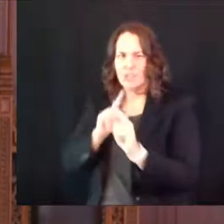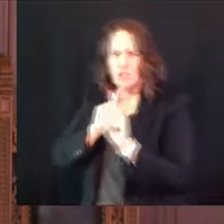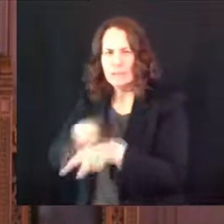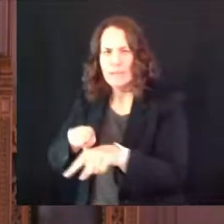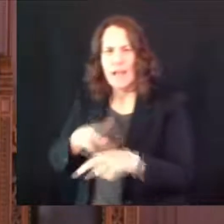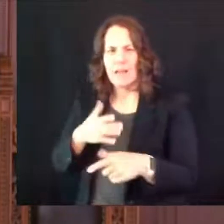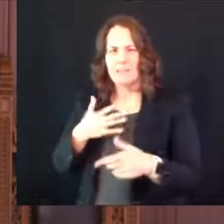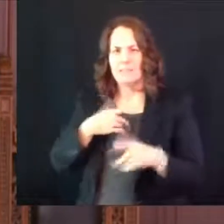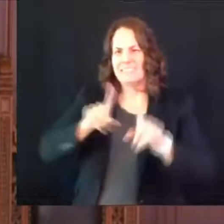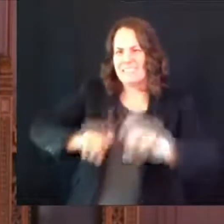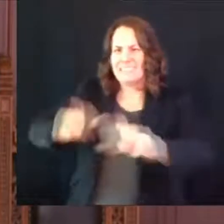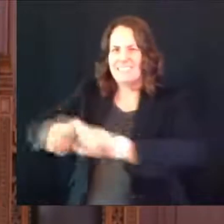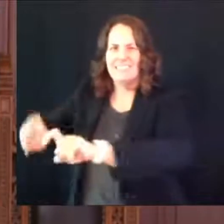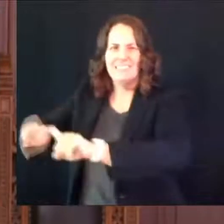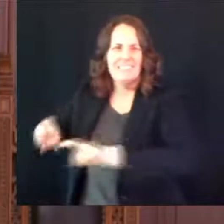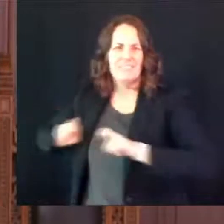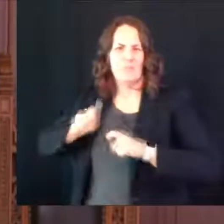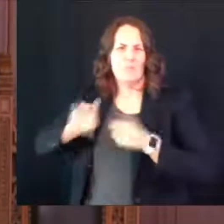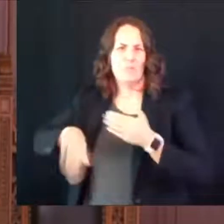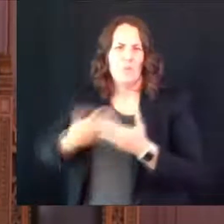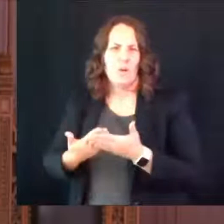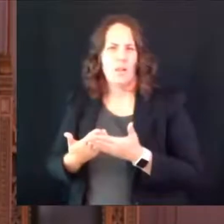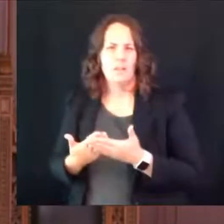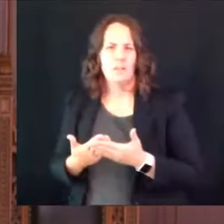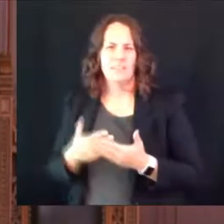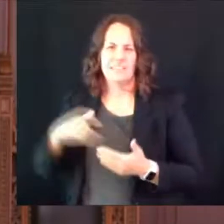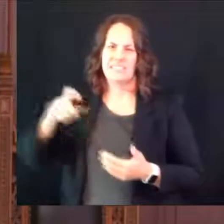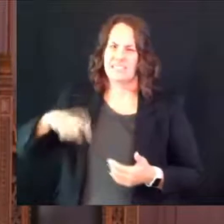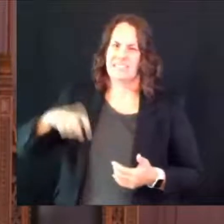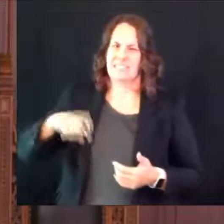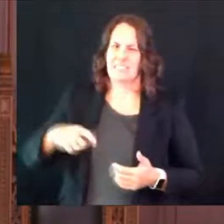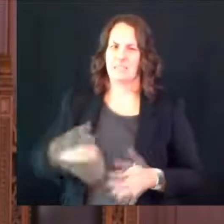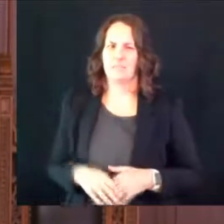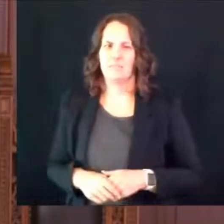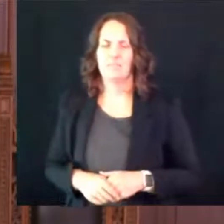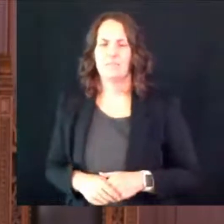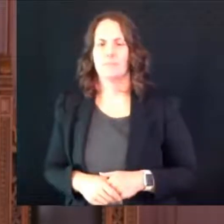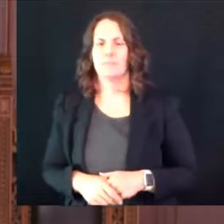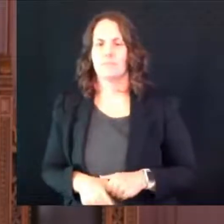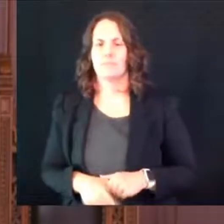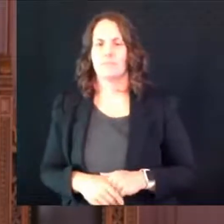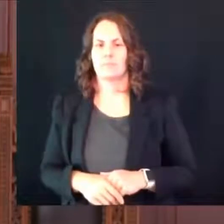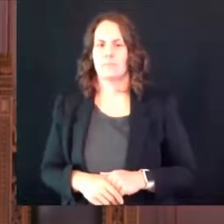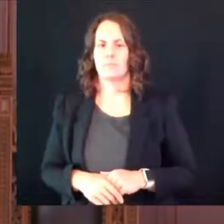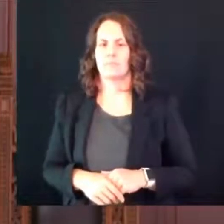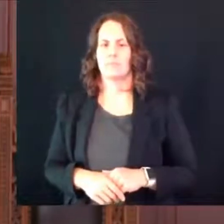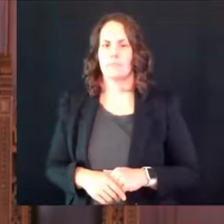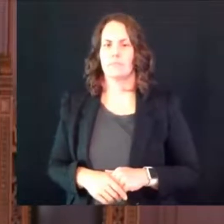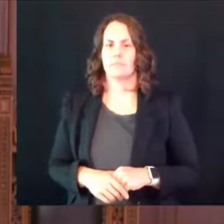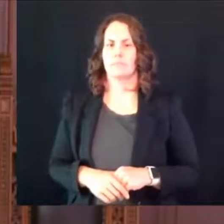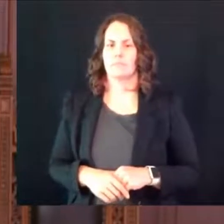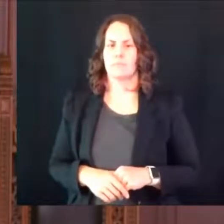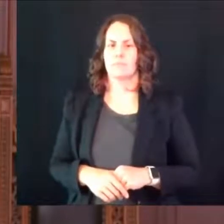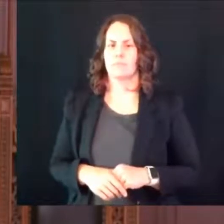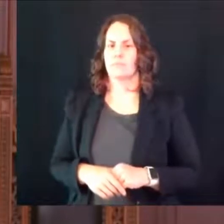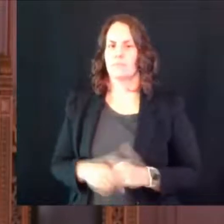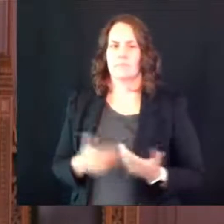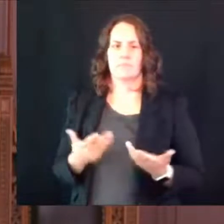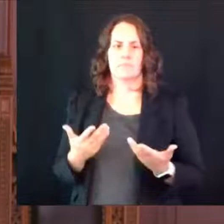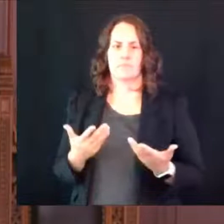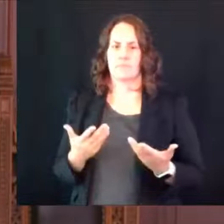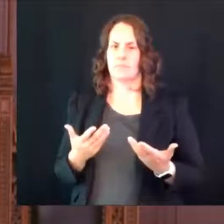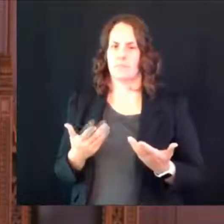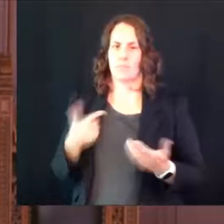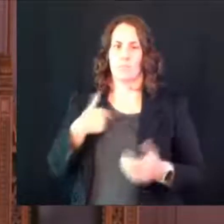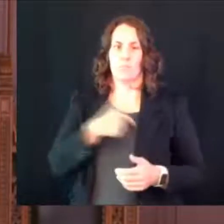people in our care and in our correctional institutions, and will continue to do that. Heavy-duty testing is really important, and immediate